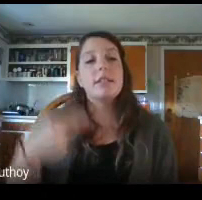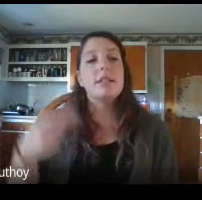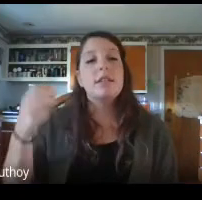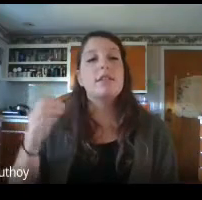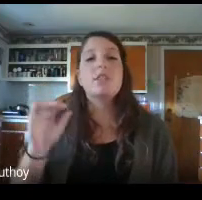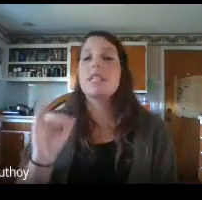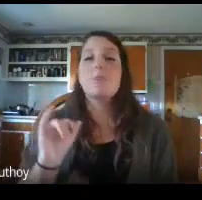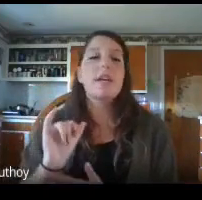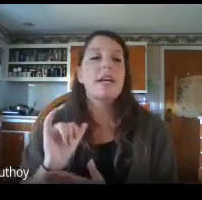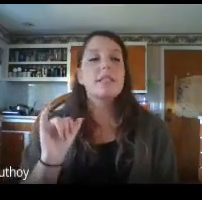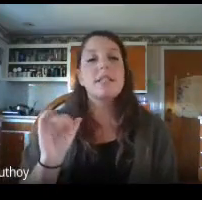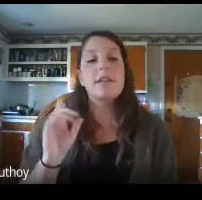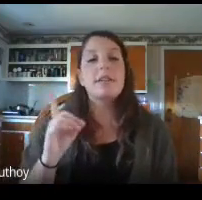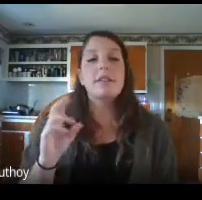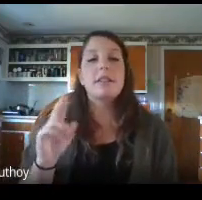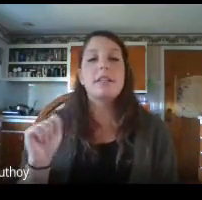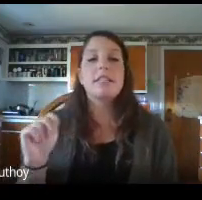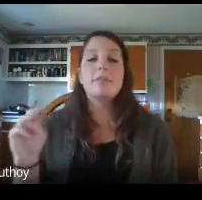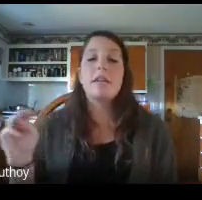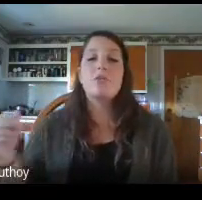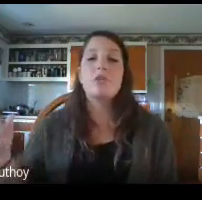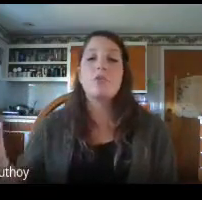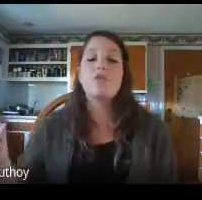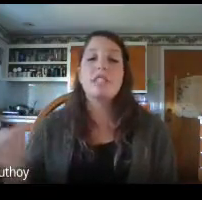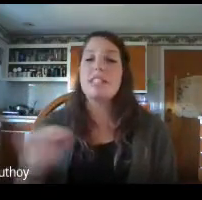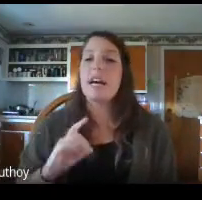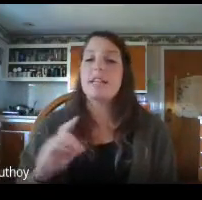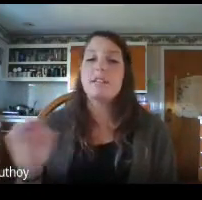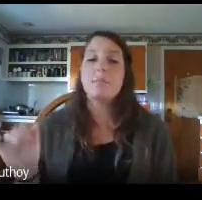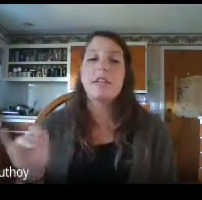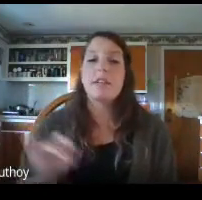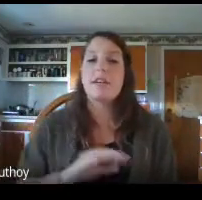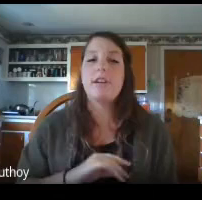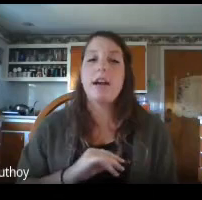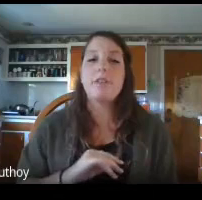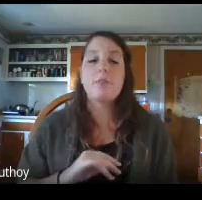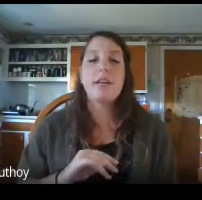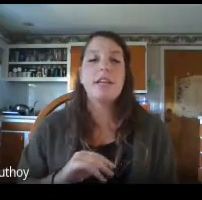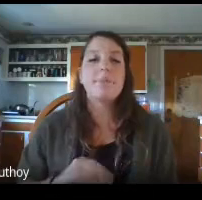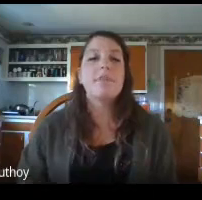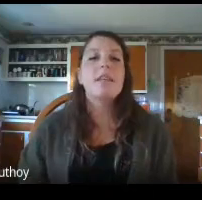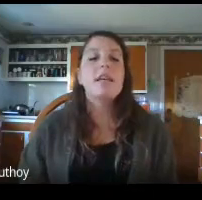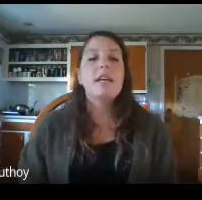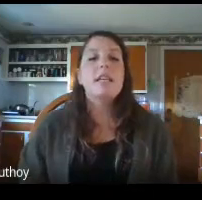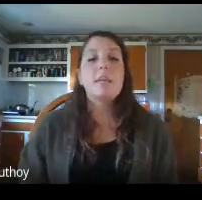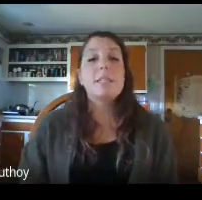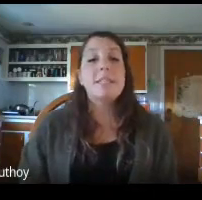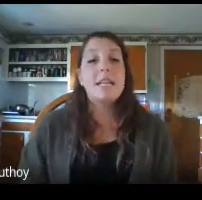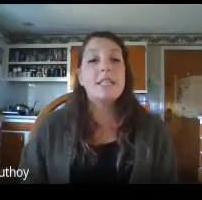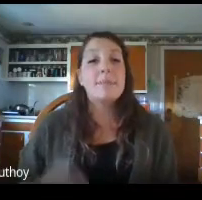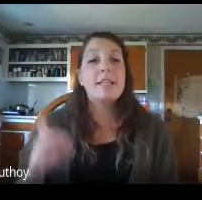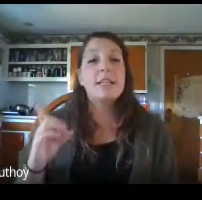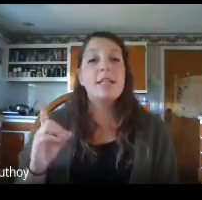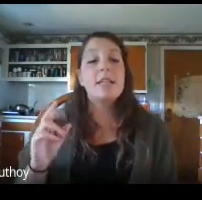letters. Just keep your hand still. Sometimes you should move to the side a little bit, either in or out, depending. Keep